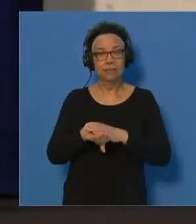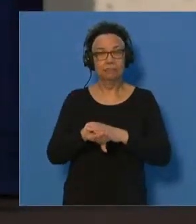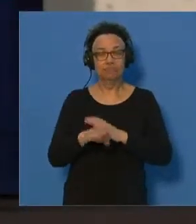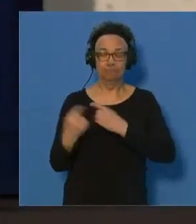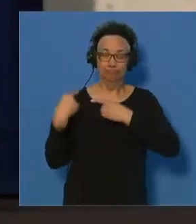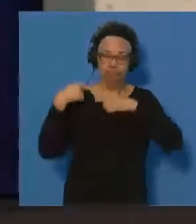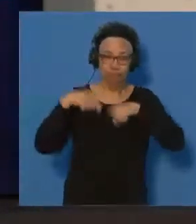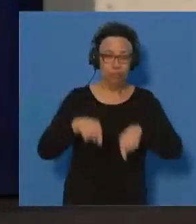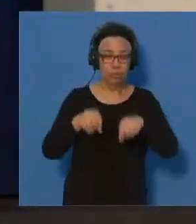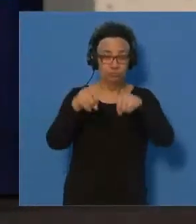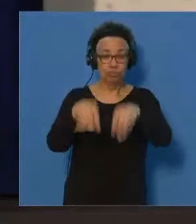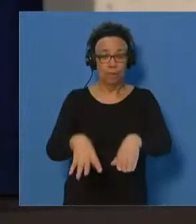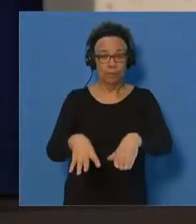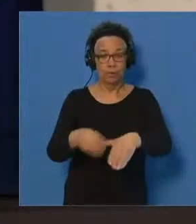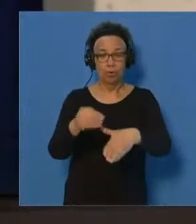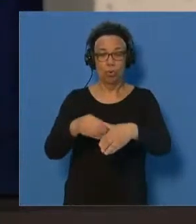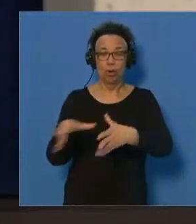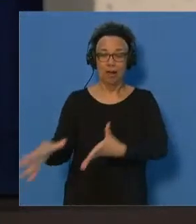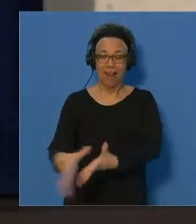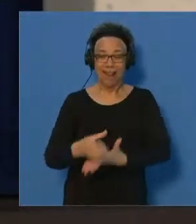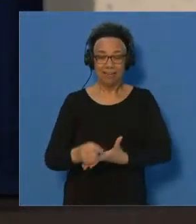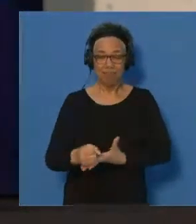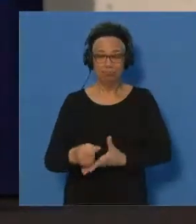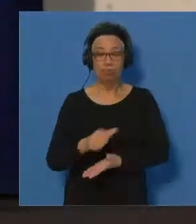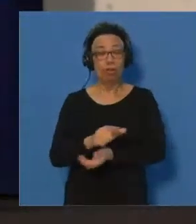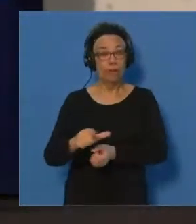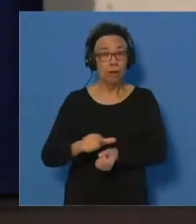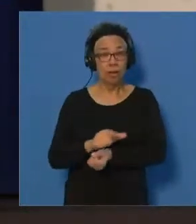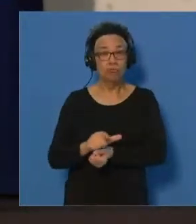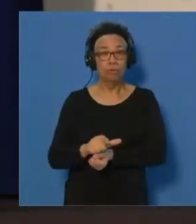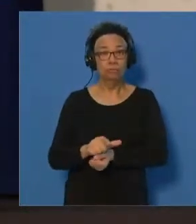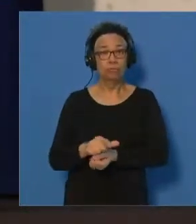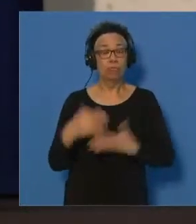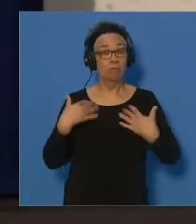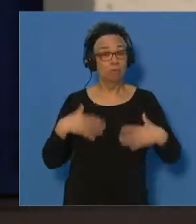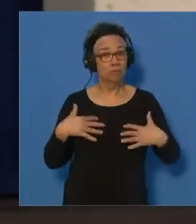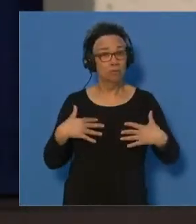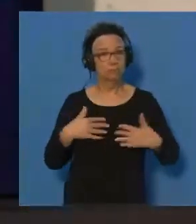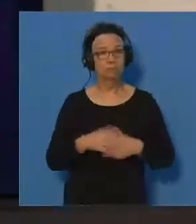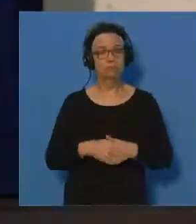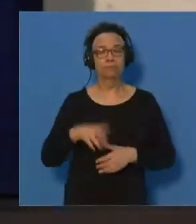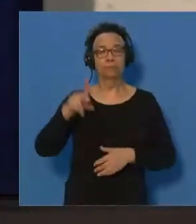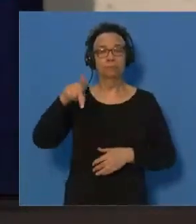or collection of their laundry. Pet shops.